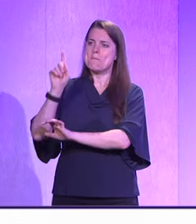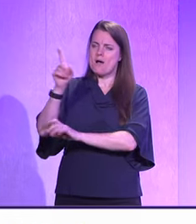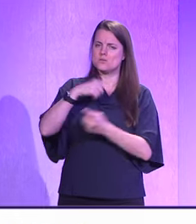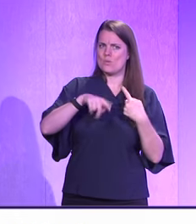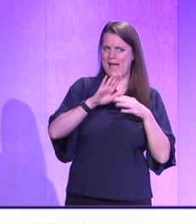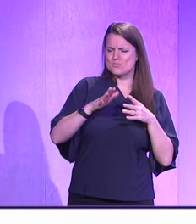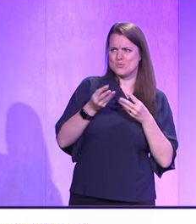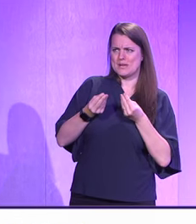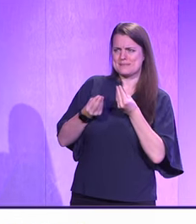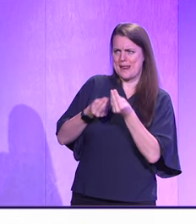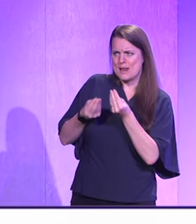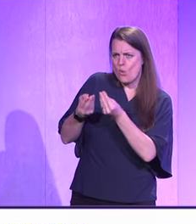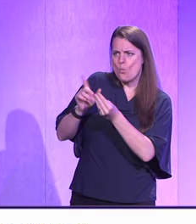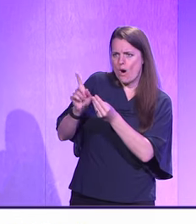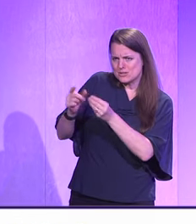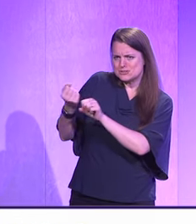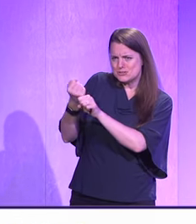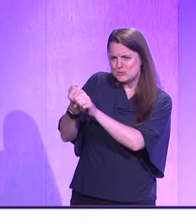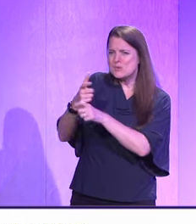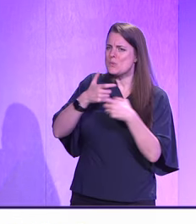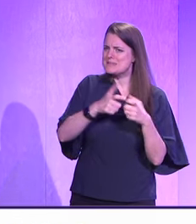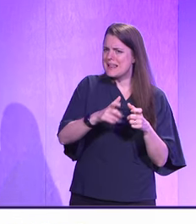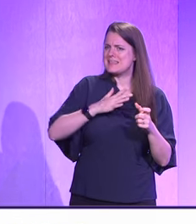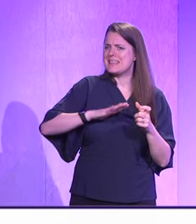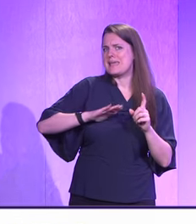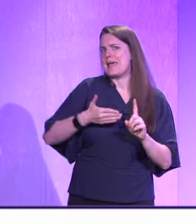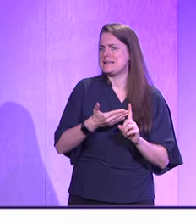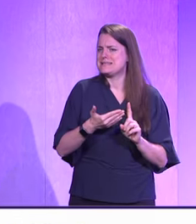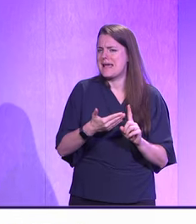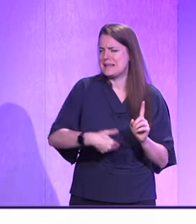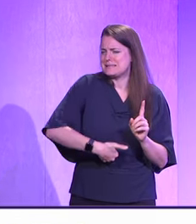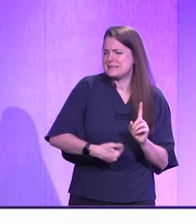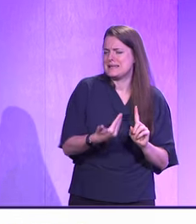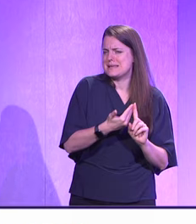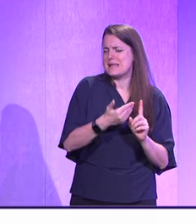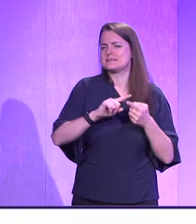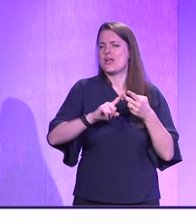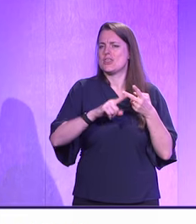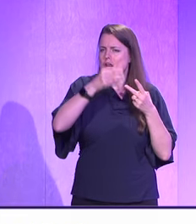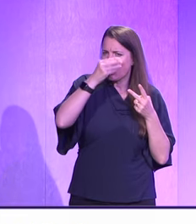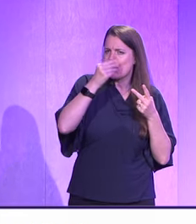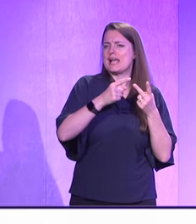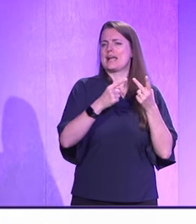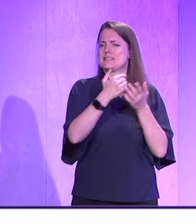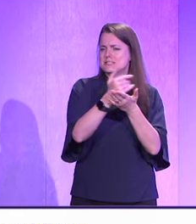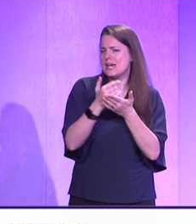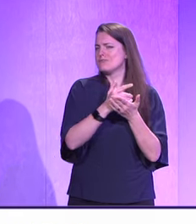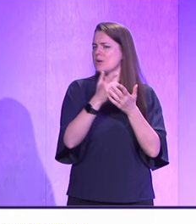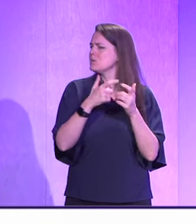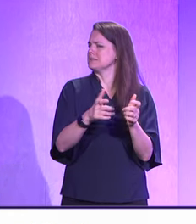is actually is creating in the first place. And so we still need this intent. We still need this learning. We still need the same kind of patterns in